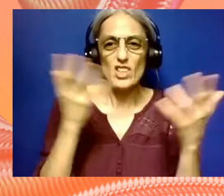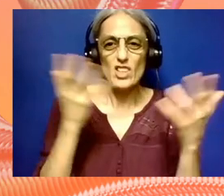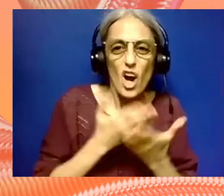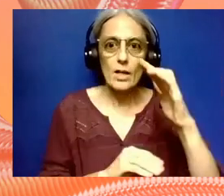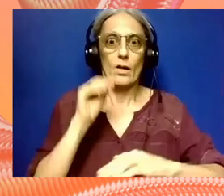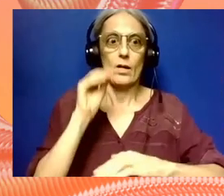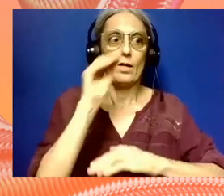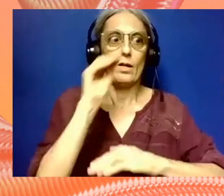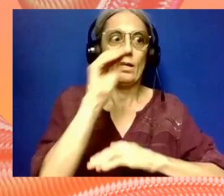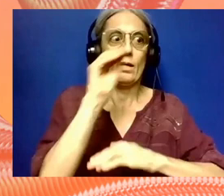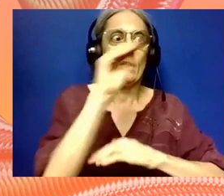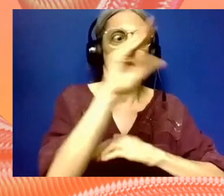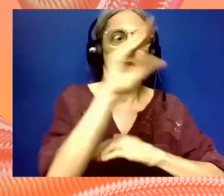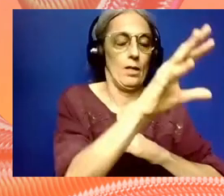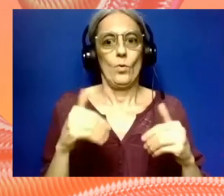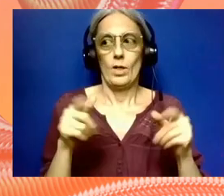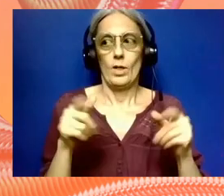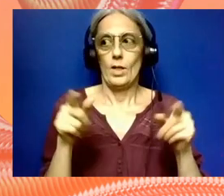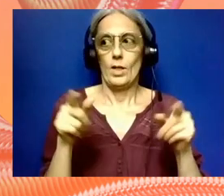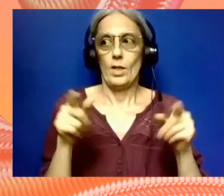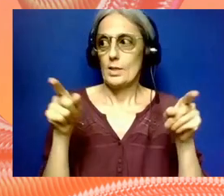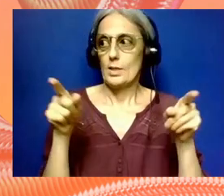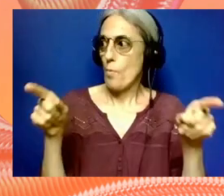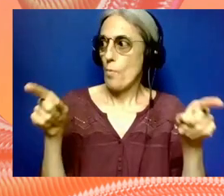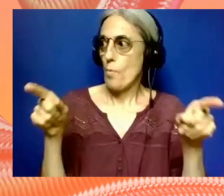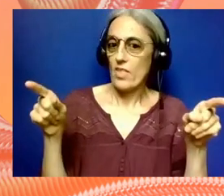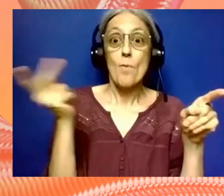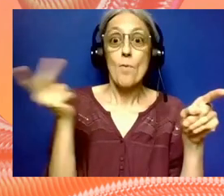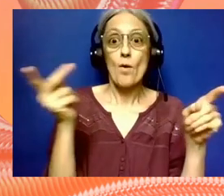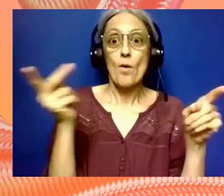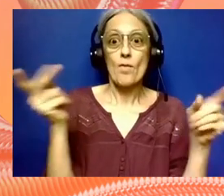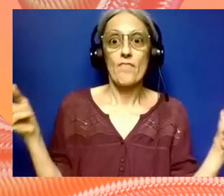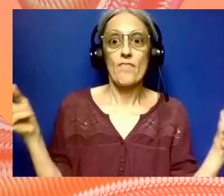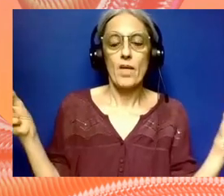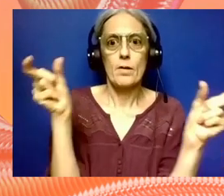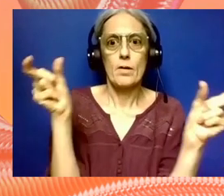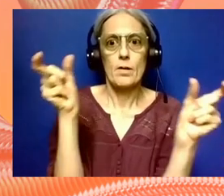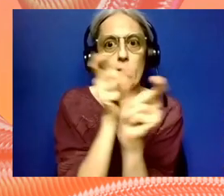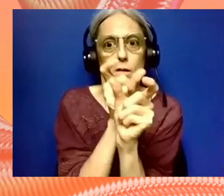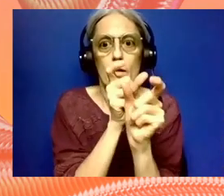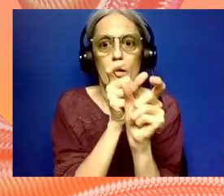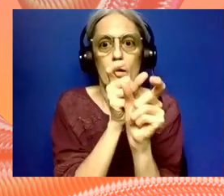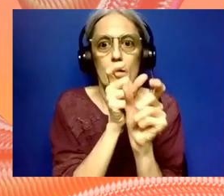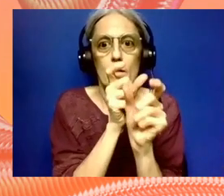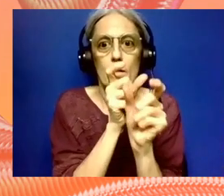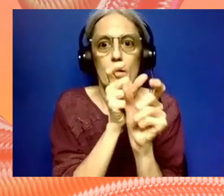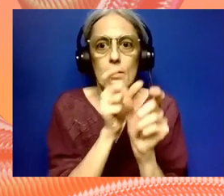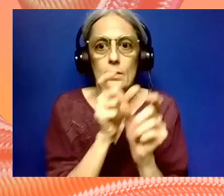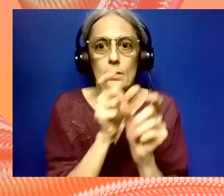have these huge kind of changes in culture and a lot of times,